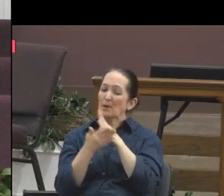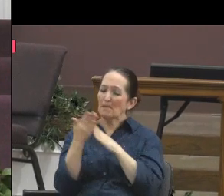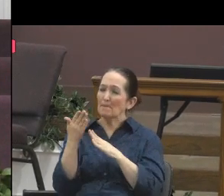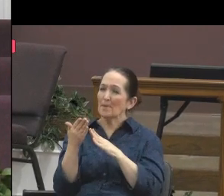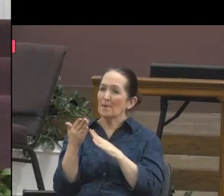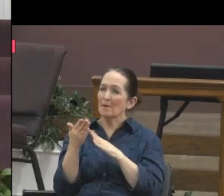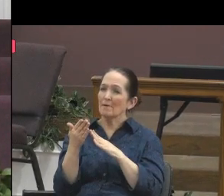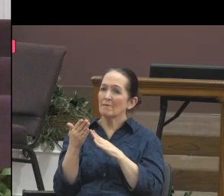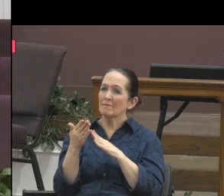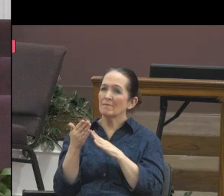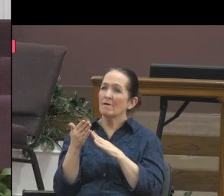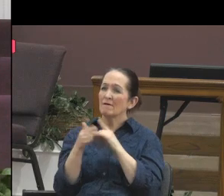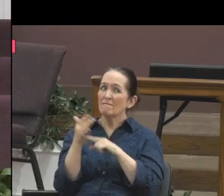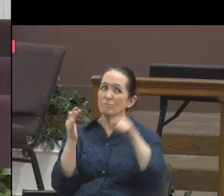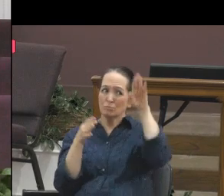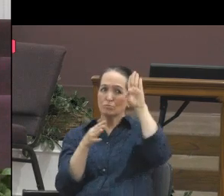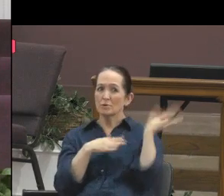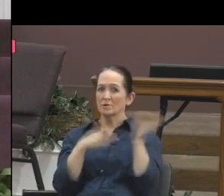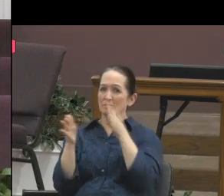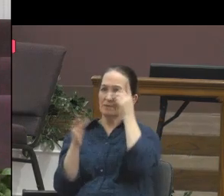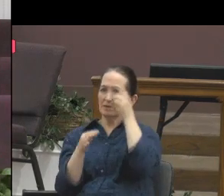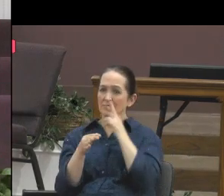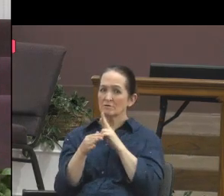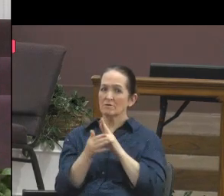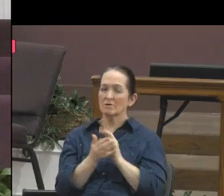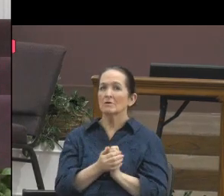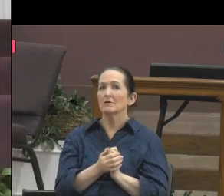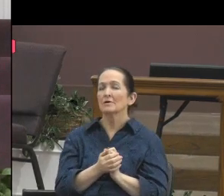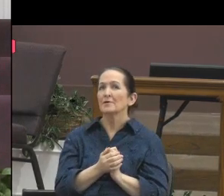what God's plans are.